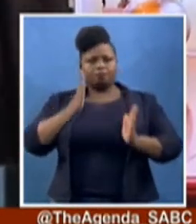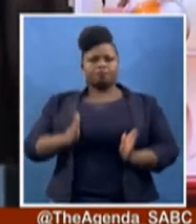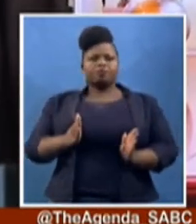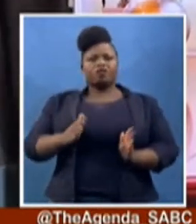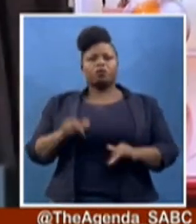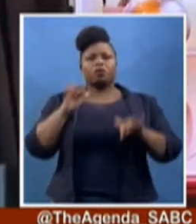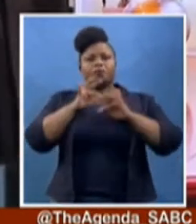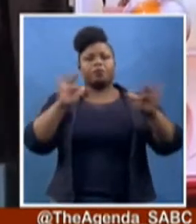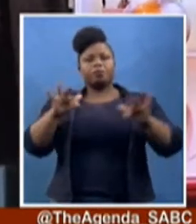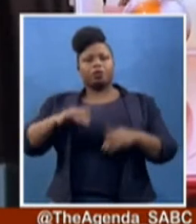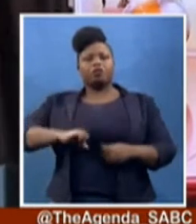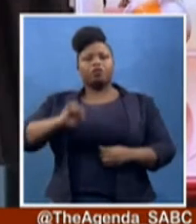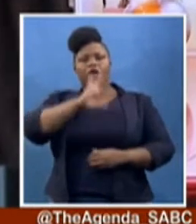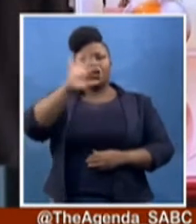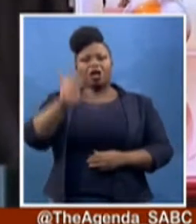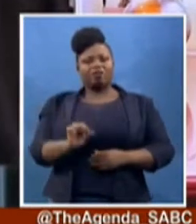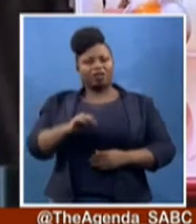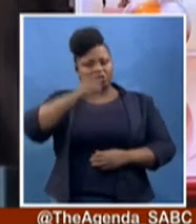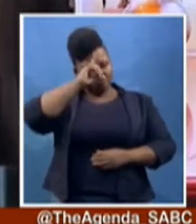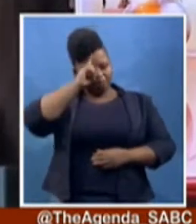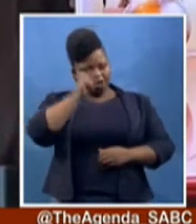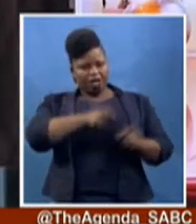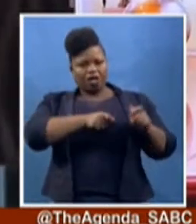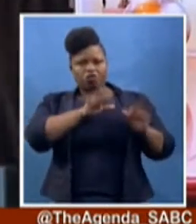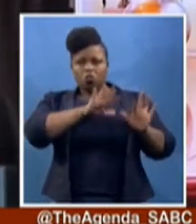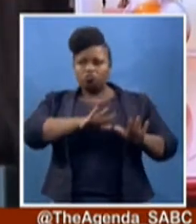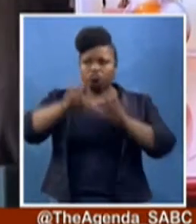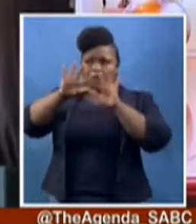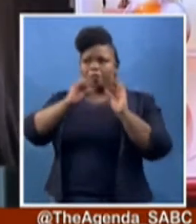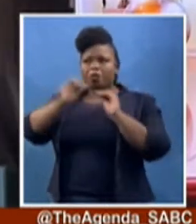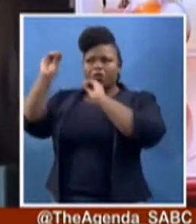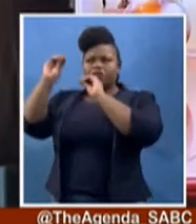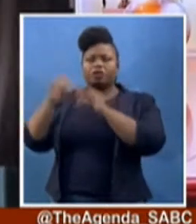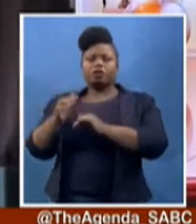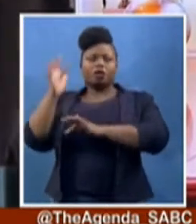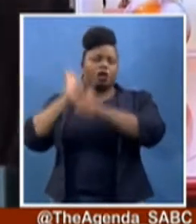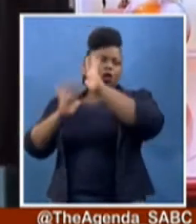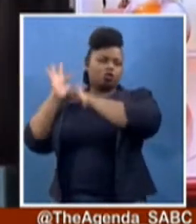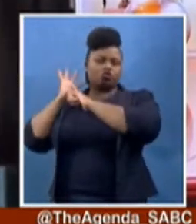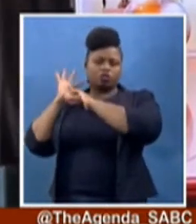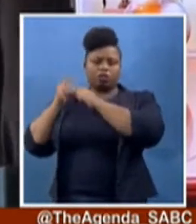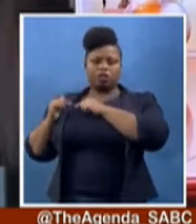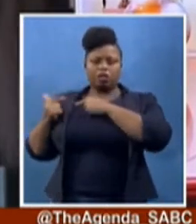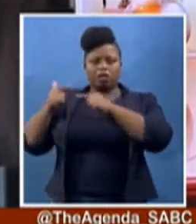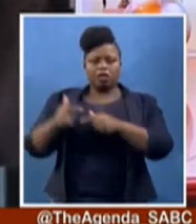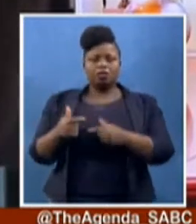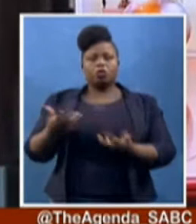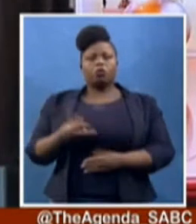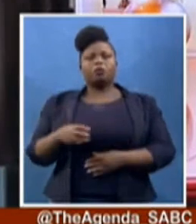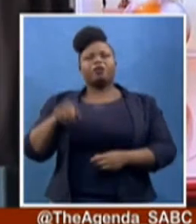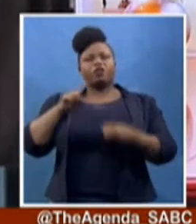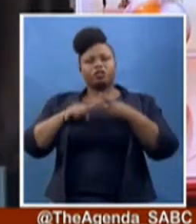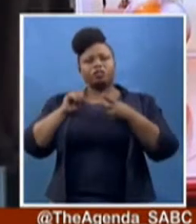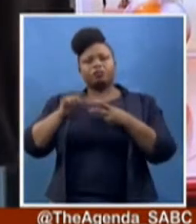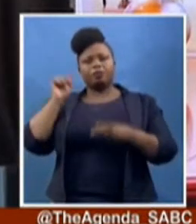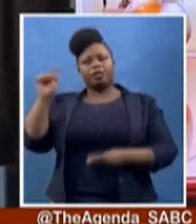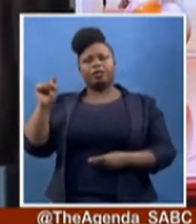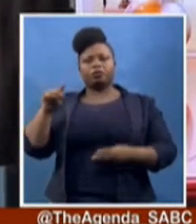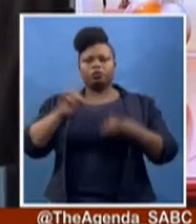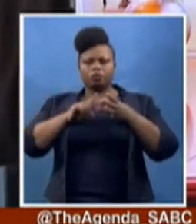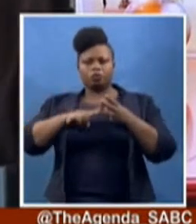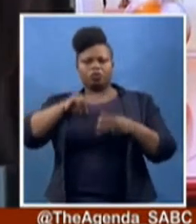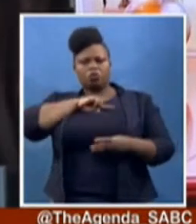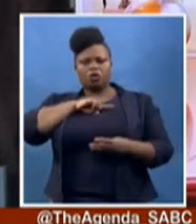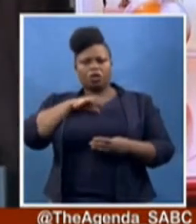The magnificent history and legacy of Wilberforce is embedded in the consciousness of every